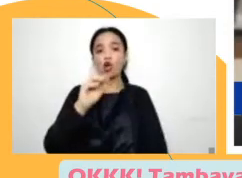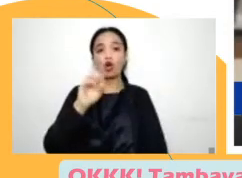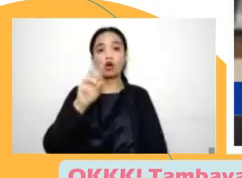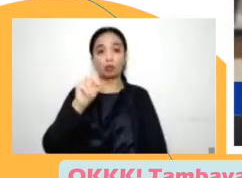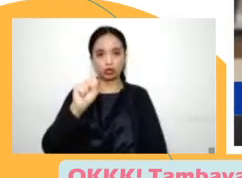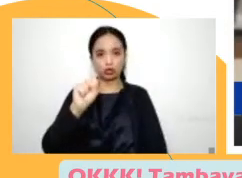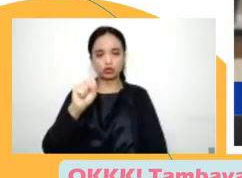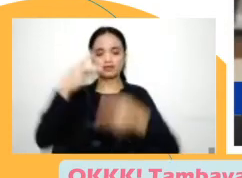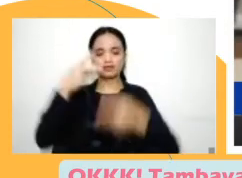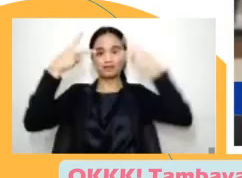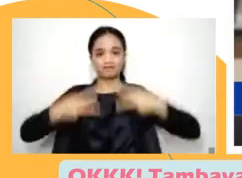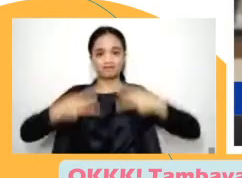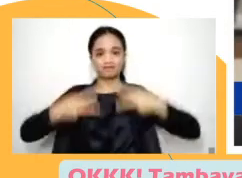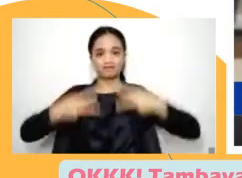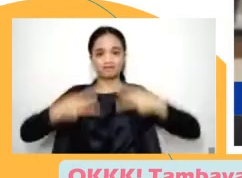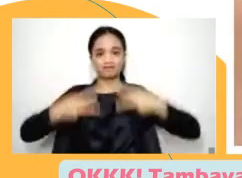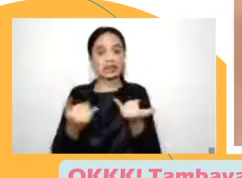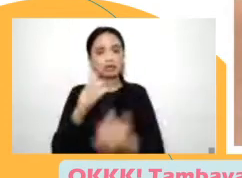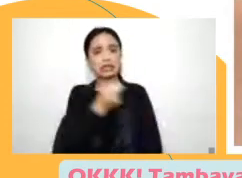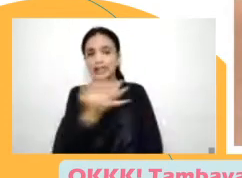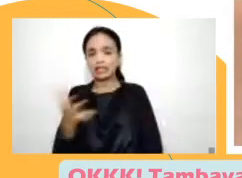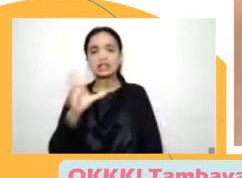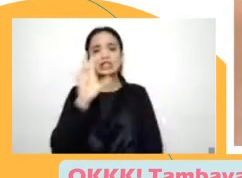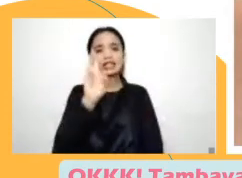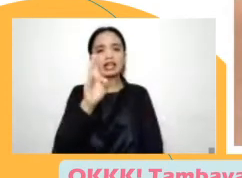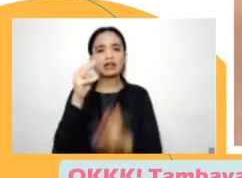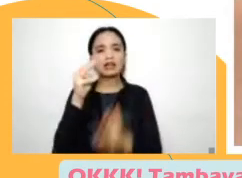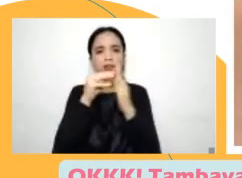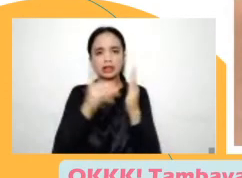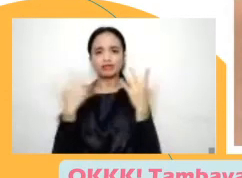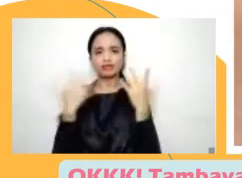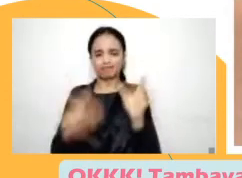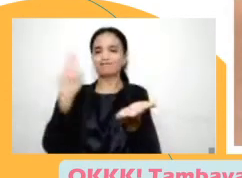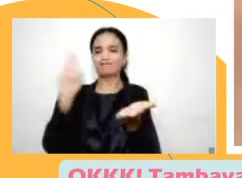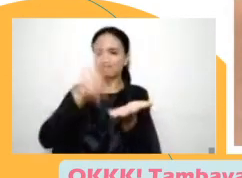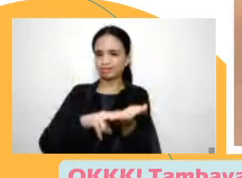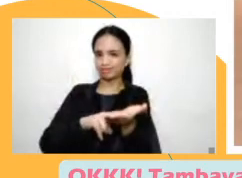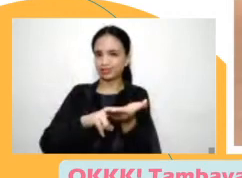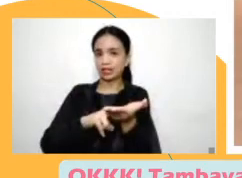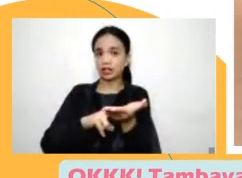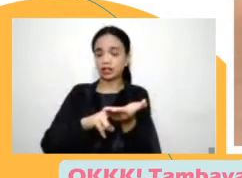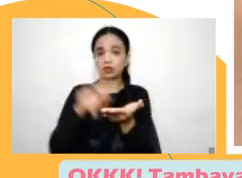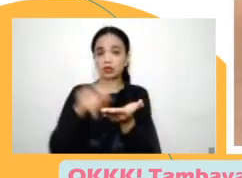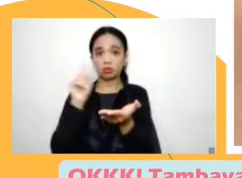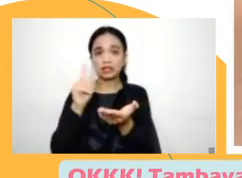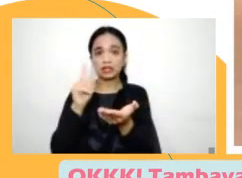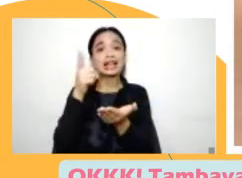already have over 7 million subscribers, wherein lessons,